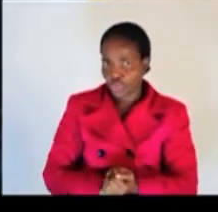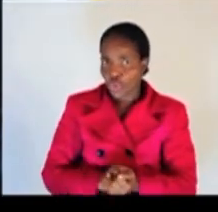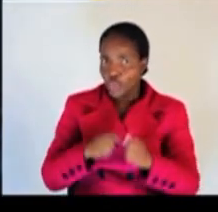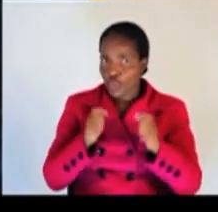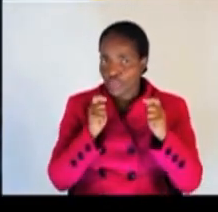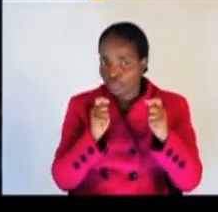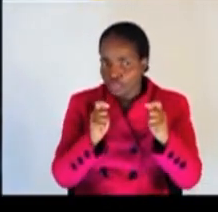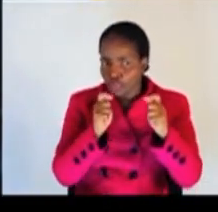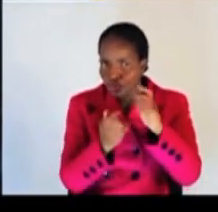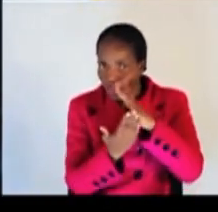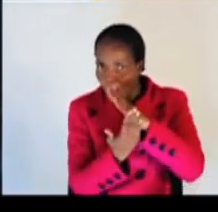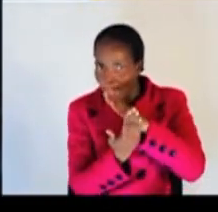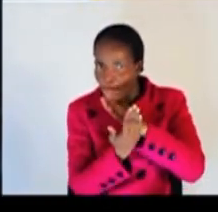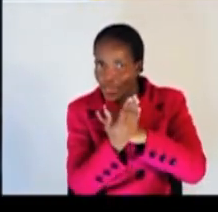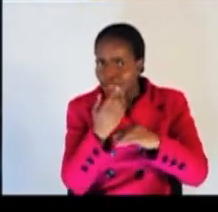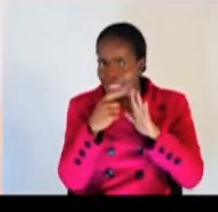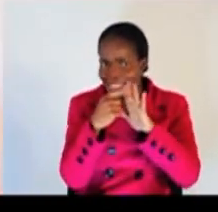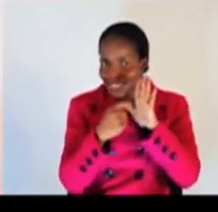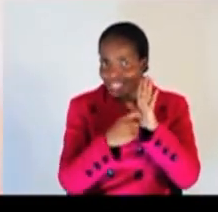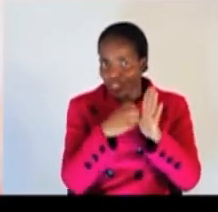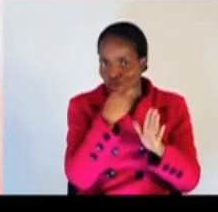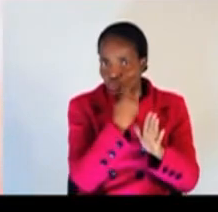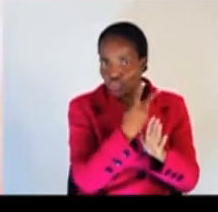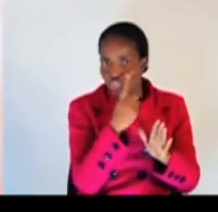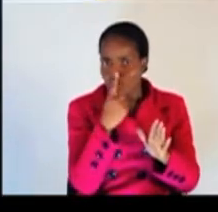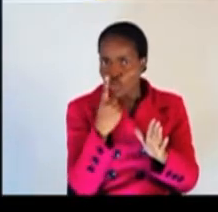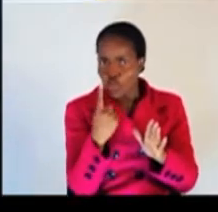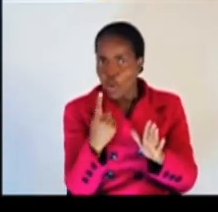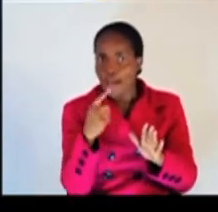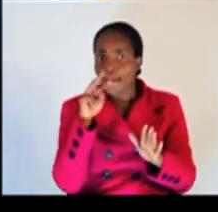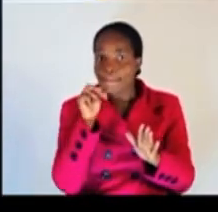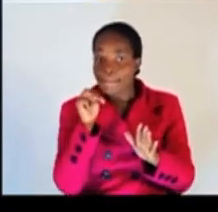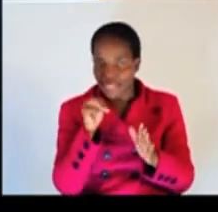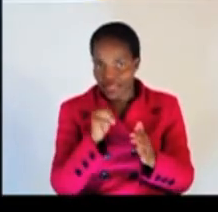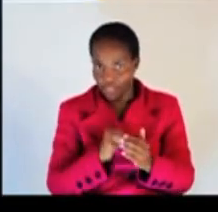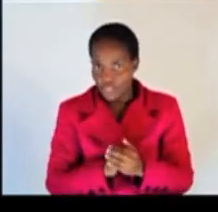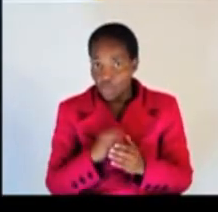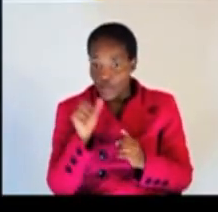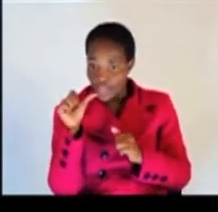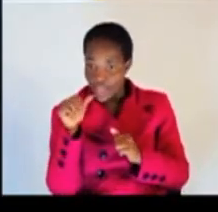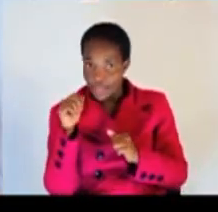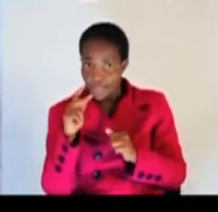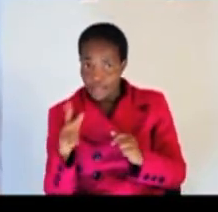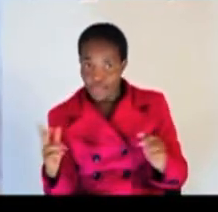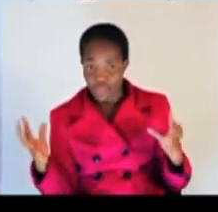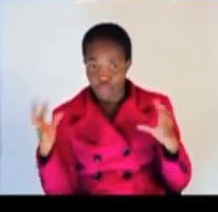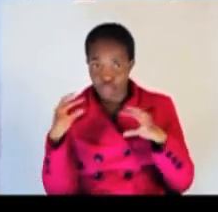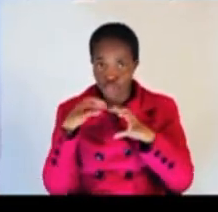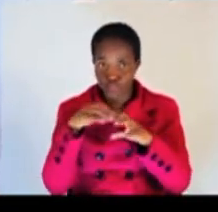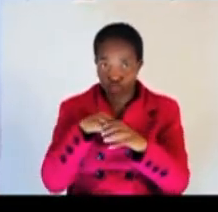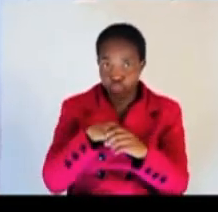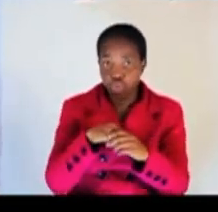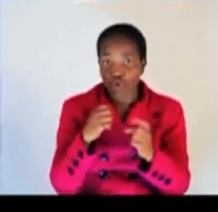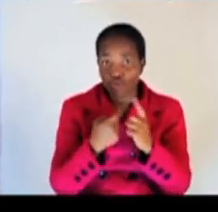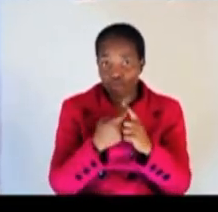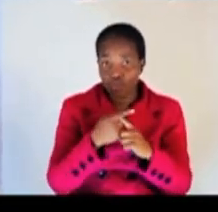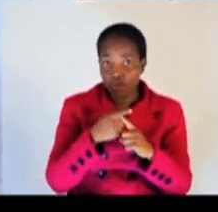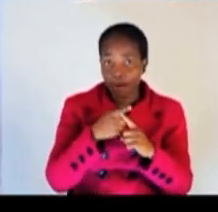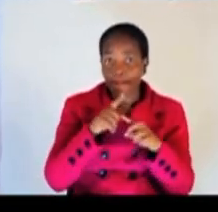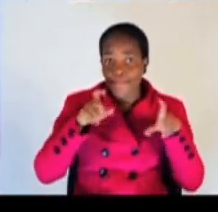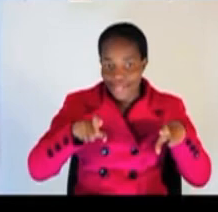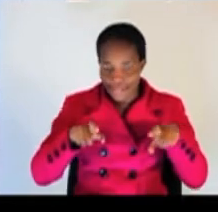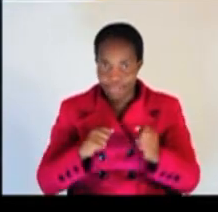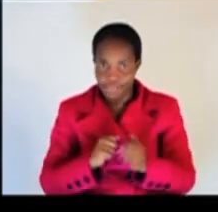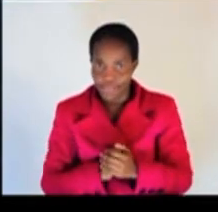the morning of the 21st of March. Then our comrades will join us from the Cape Province at